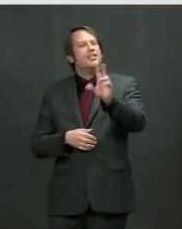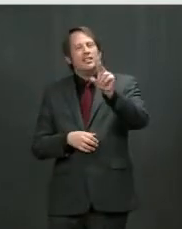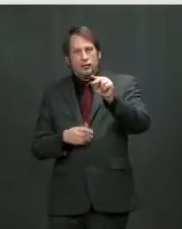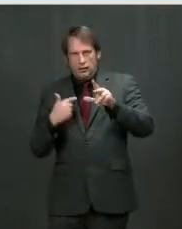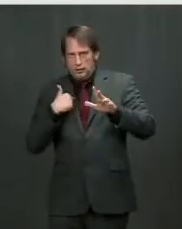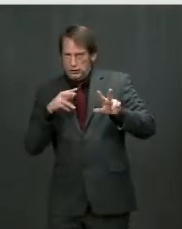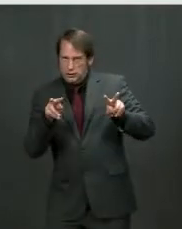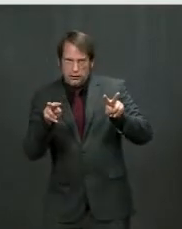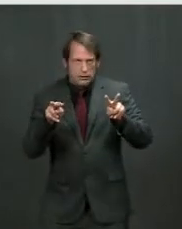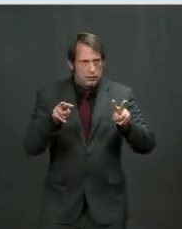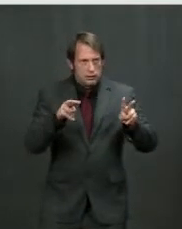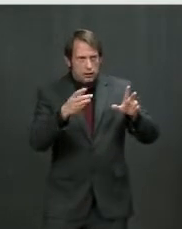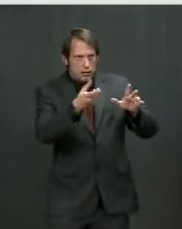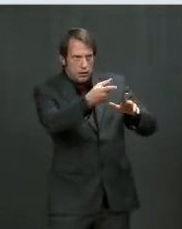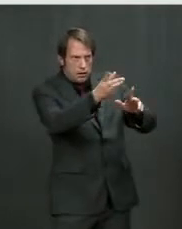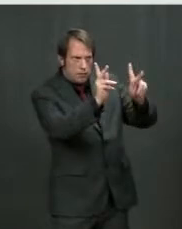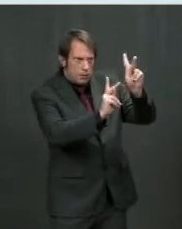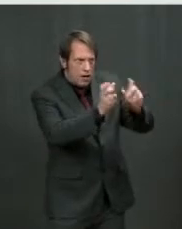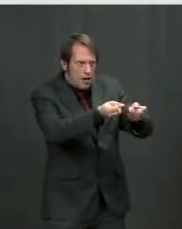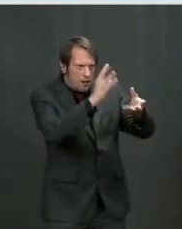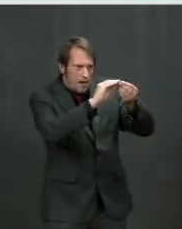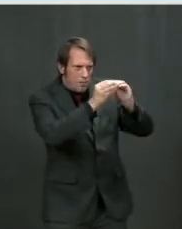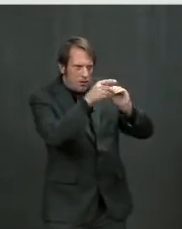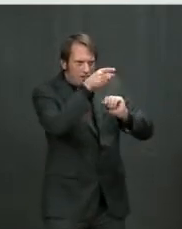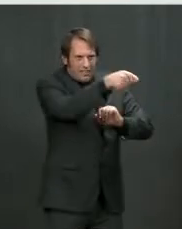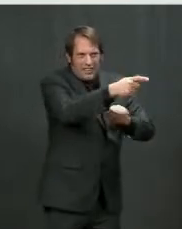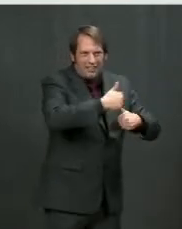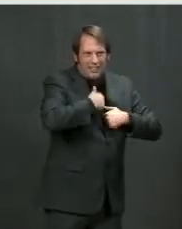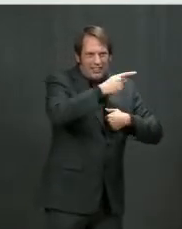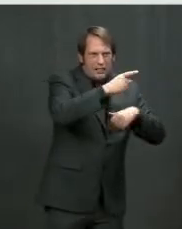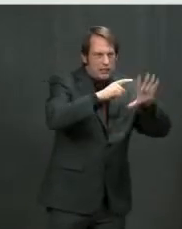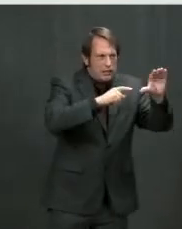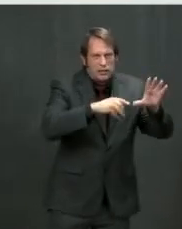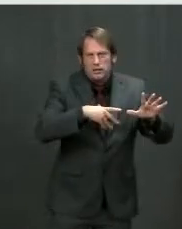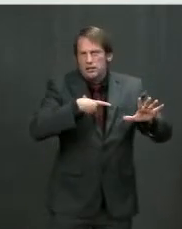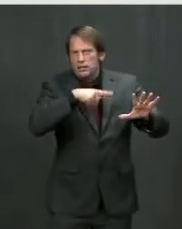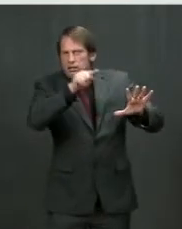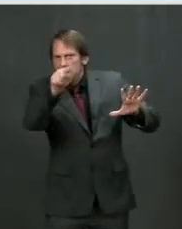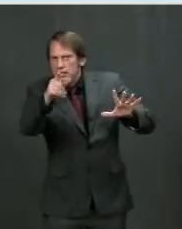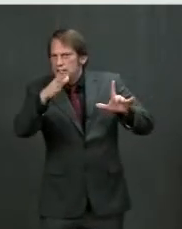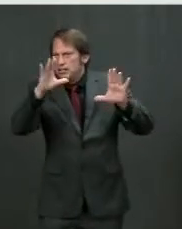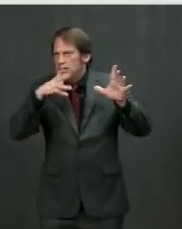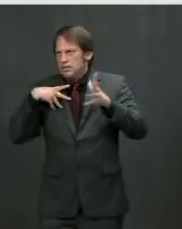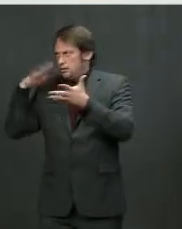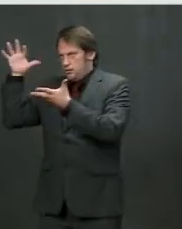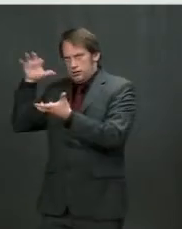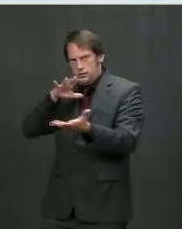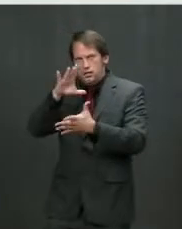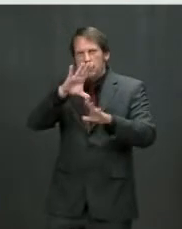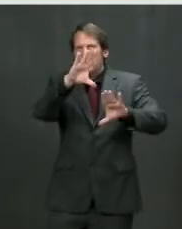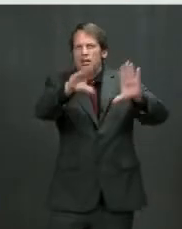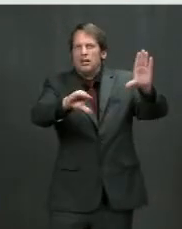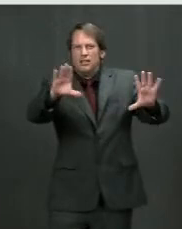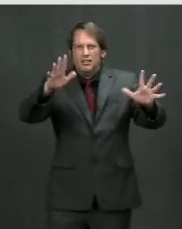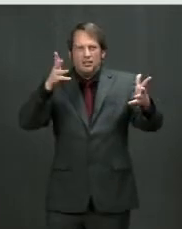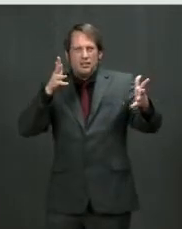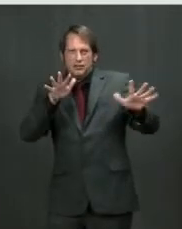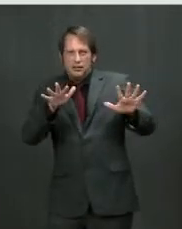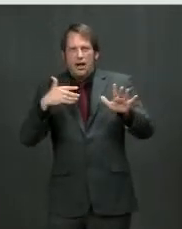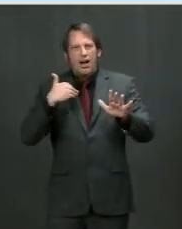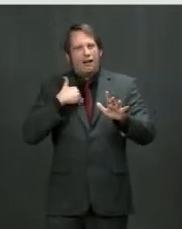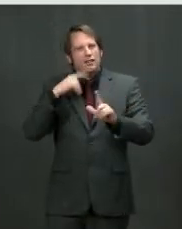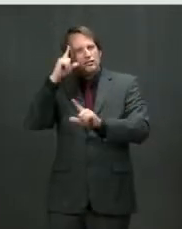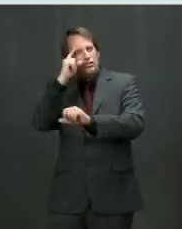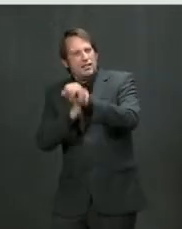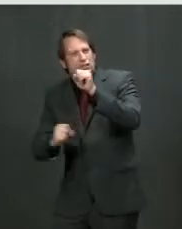population because that's fundamental. And then we are working on very tactical areas on how to